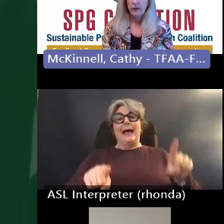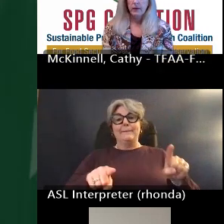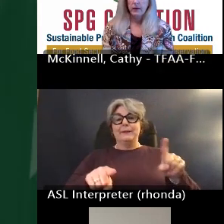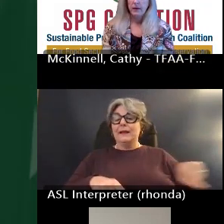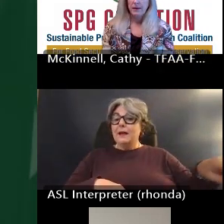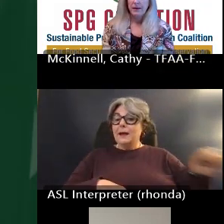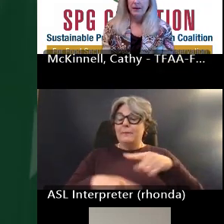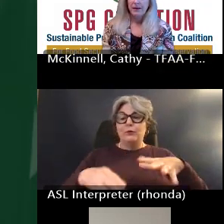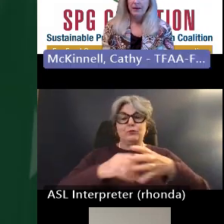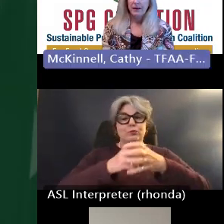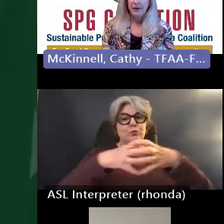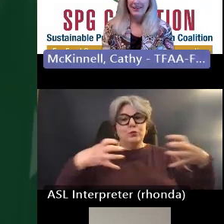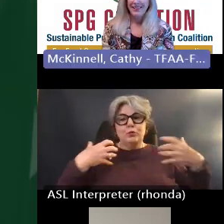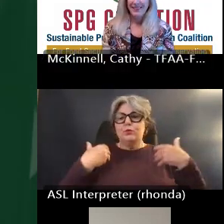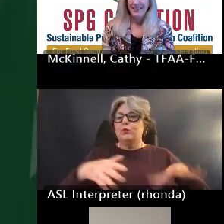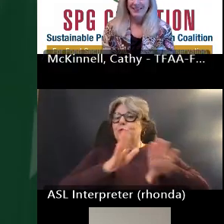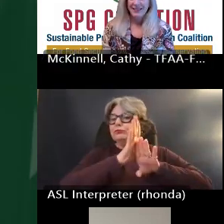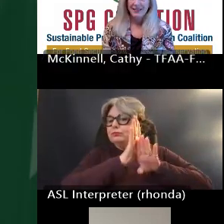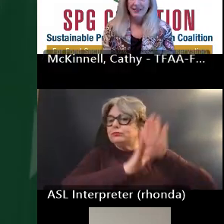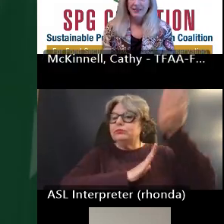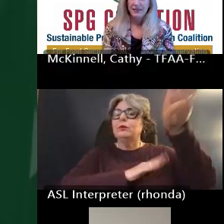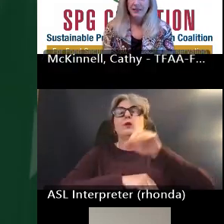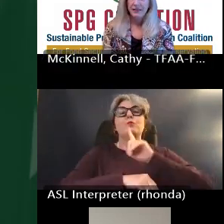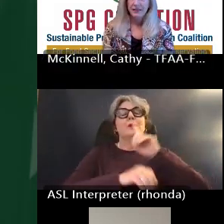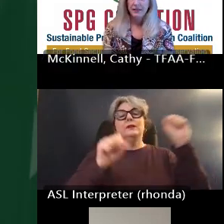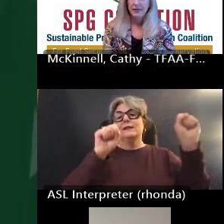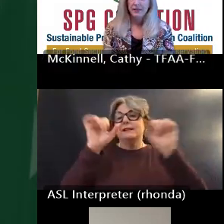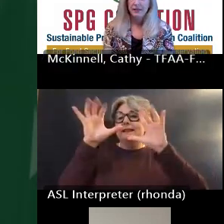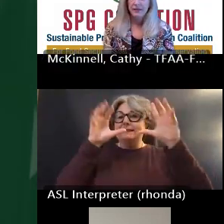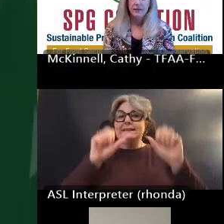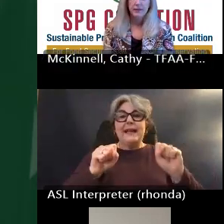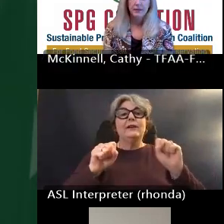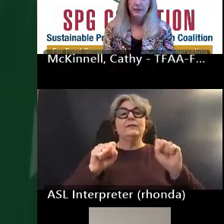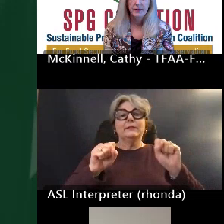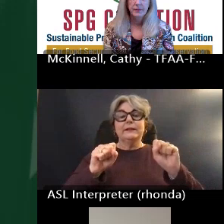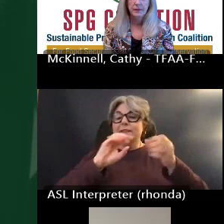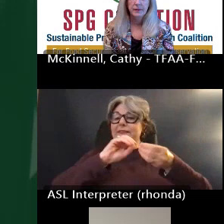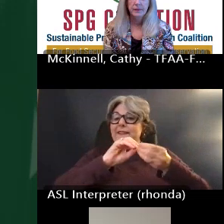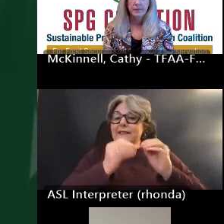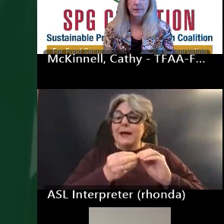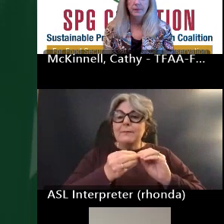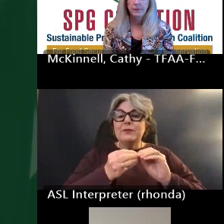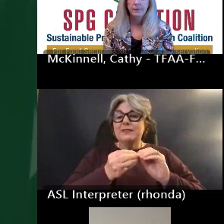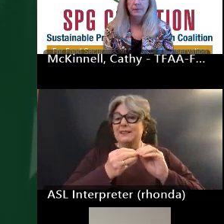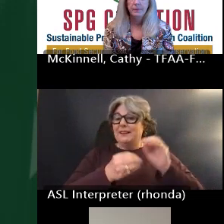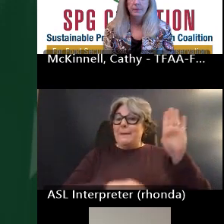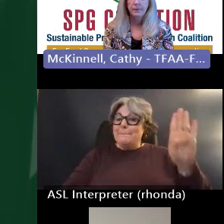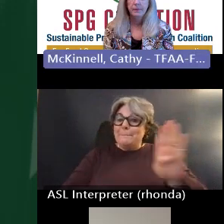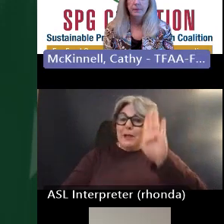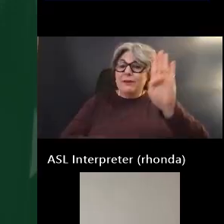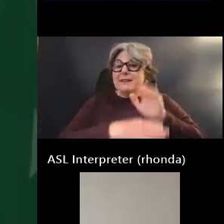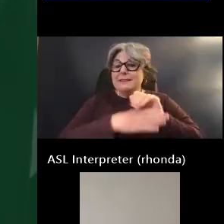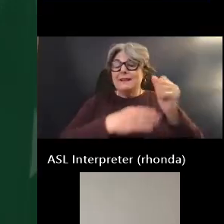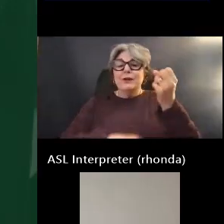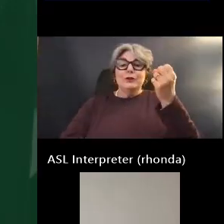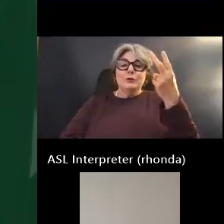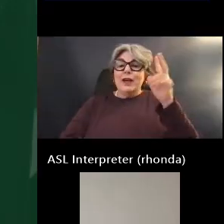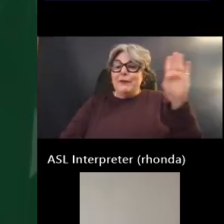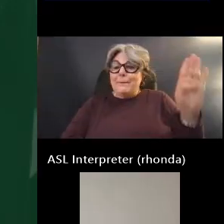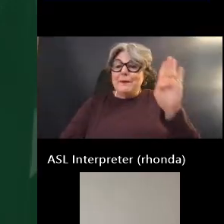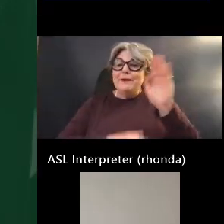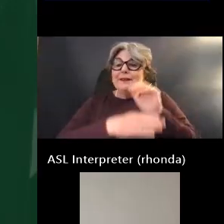to grow the way that it has. I mean, it's just astounding when you see the numbers in the billions. 12